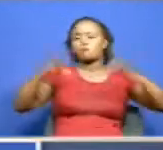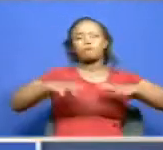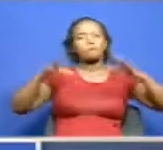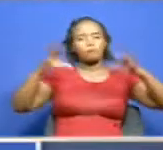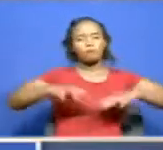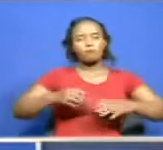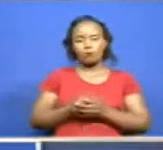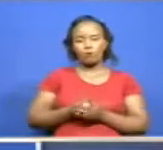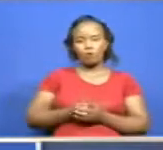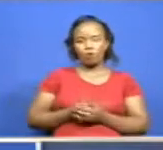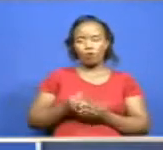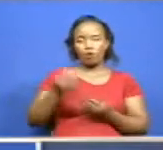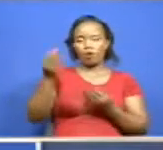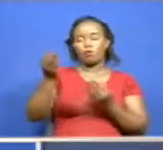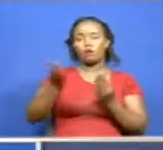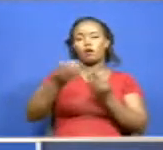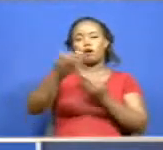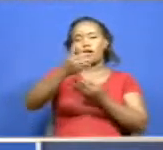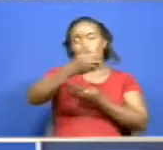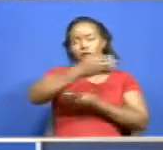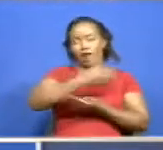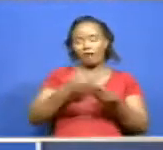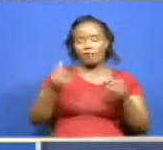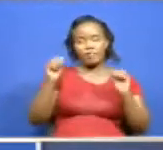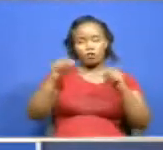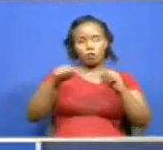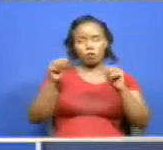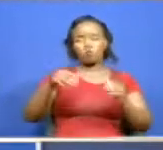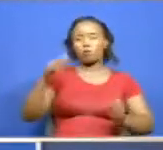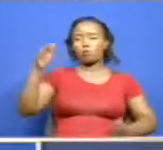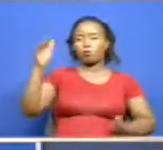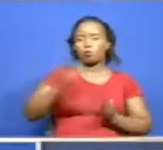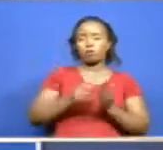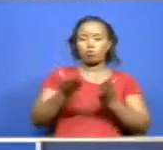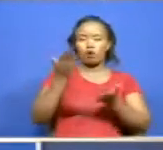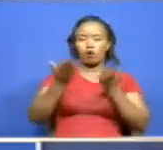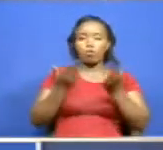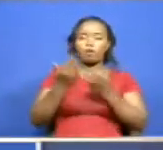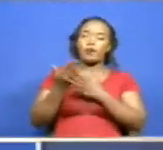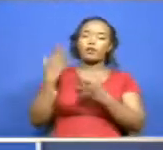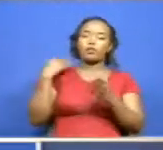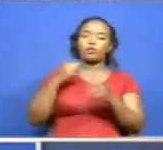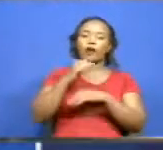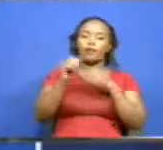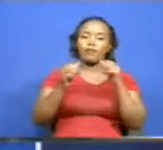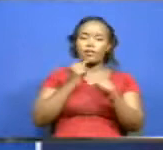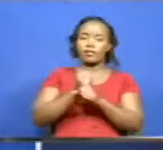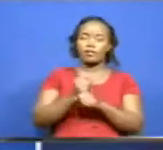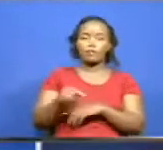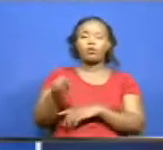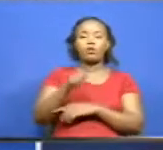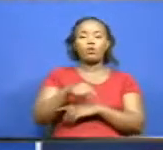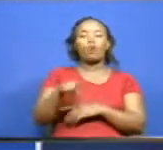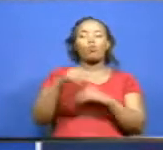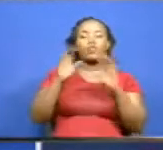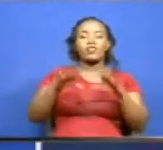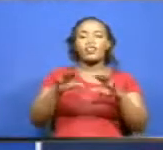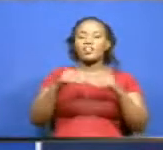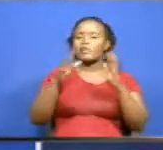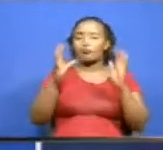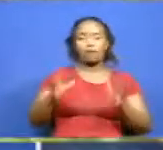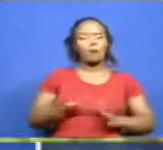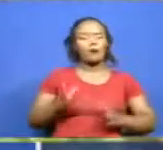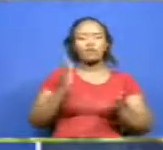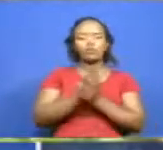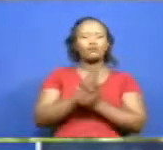chini tukilinganisha na mwaka ambayo imekuwa tukifuna. Kwa hivyo kama wakulima tunaona tu hali ya